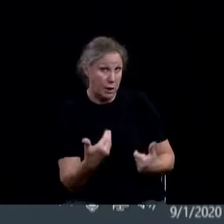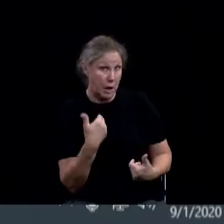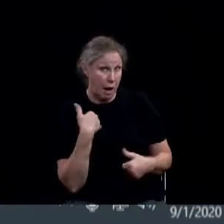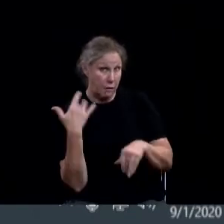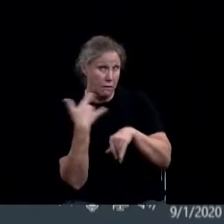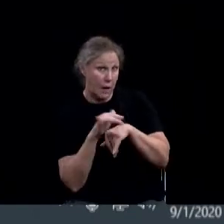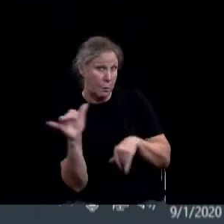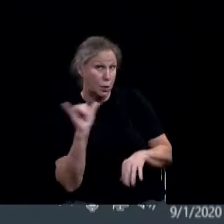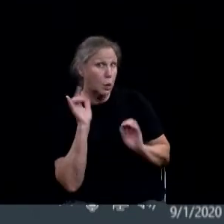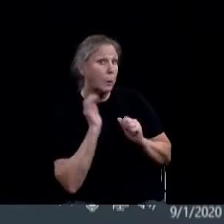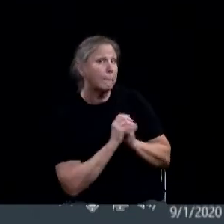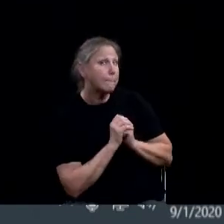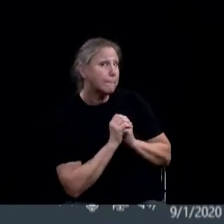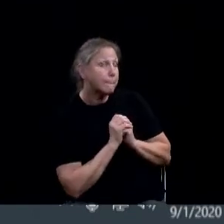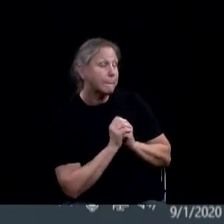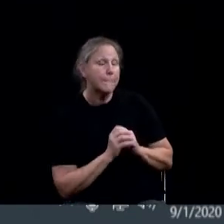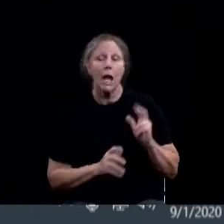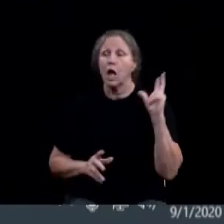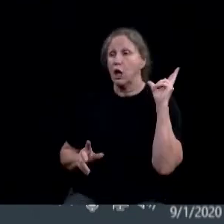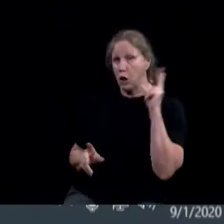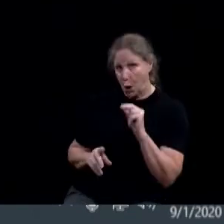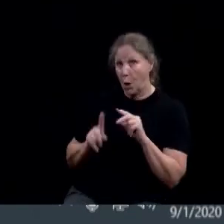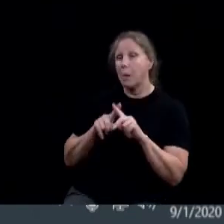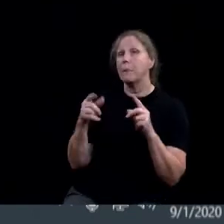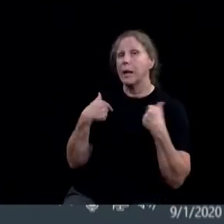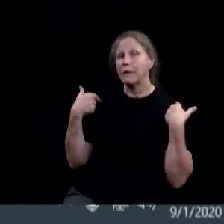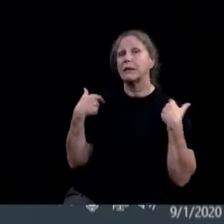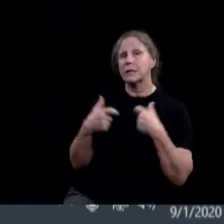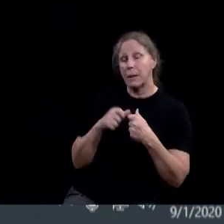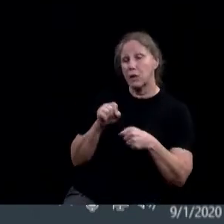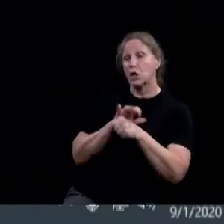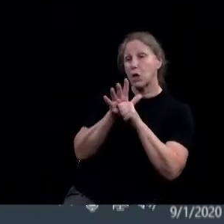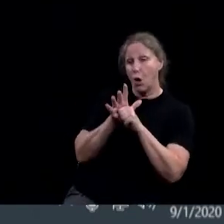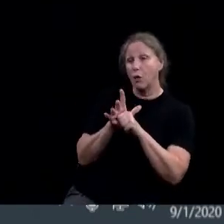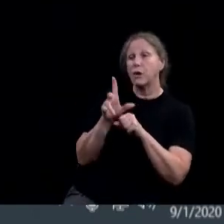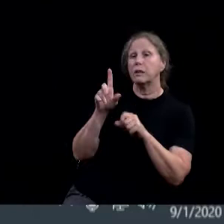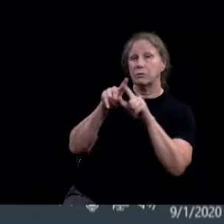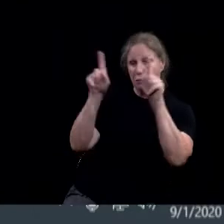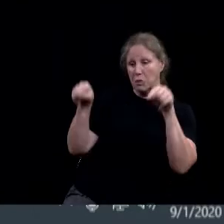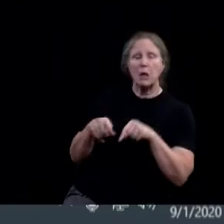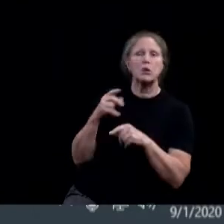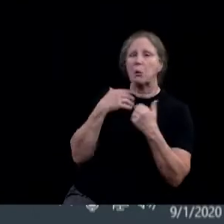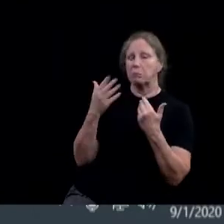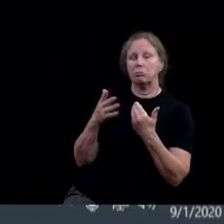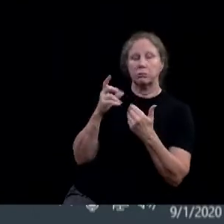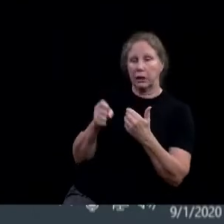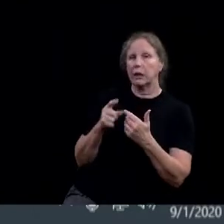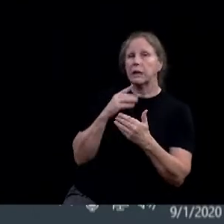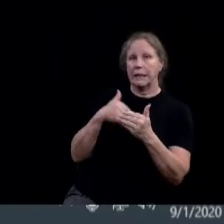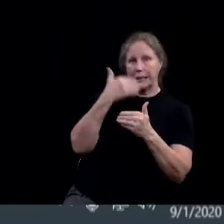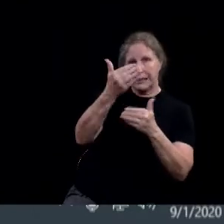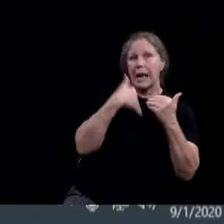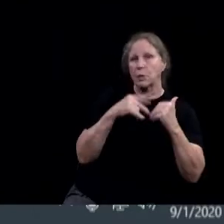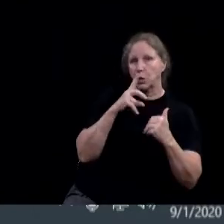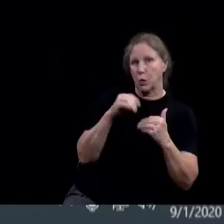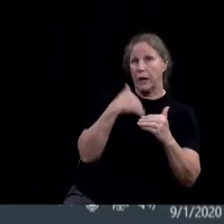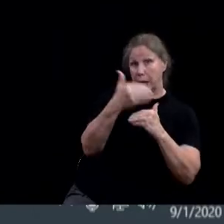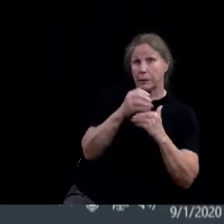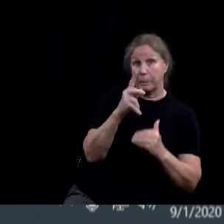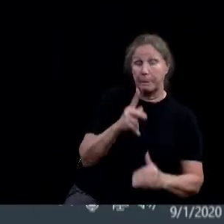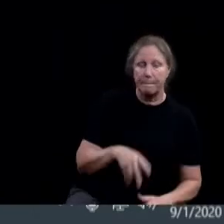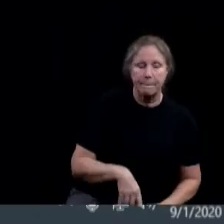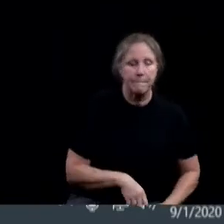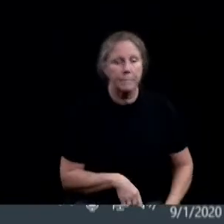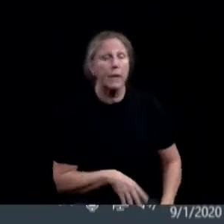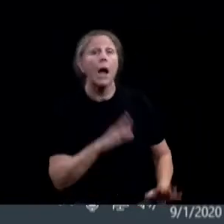Spanish COVID dashboard, so that's next on the list then. Well, I just thank you for that. I just think